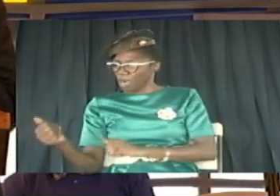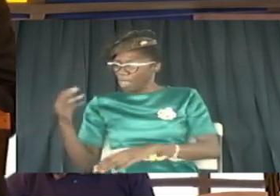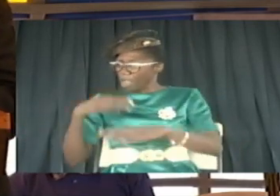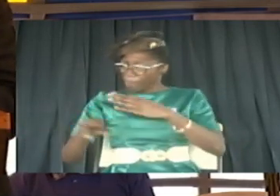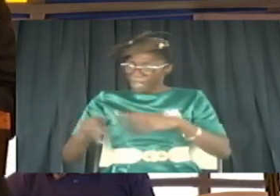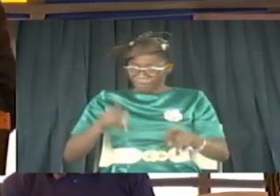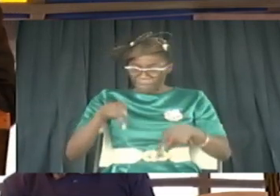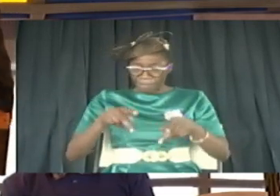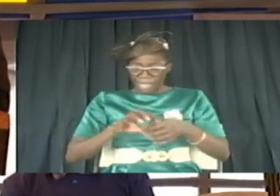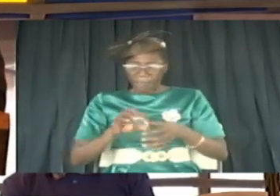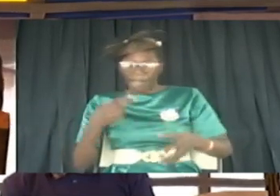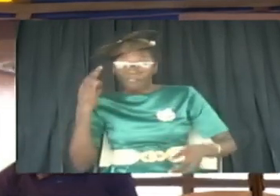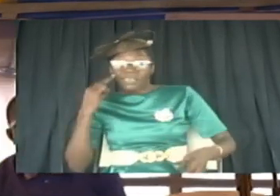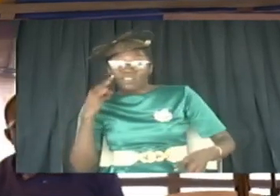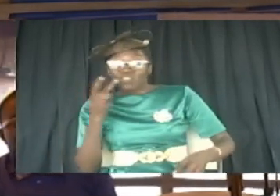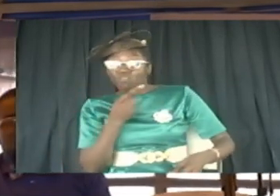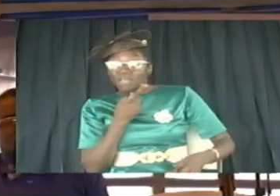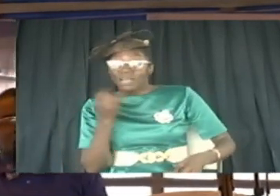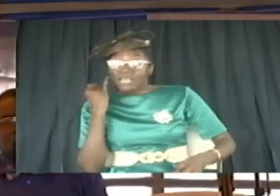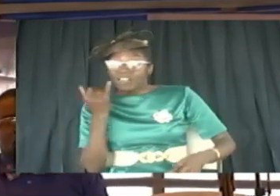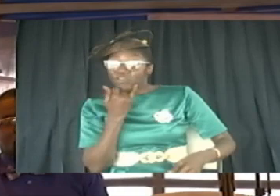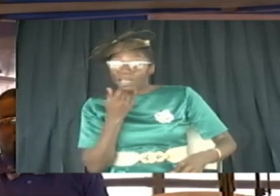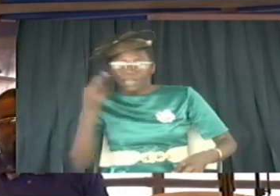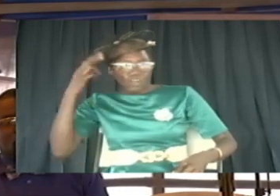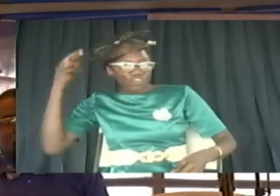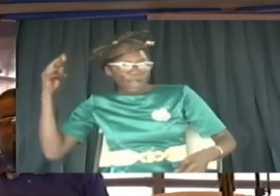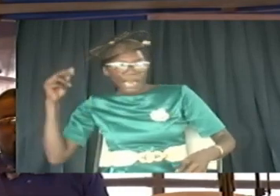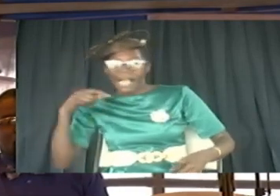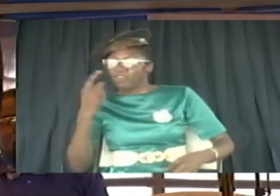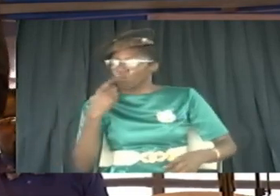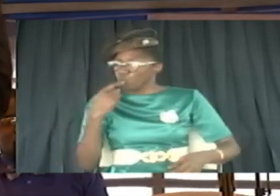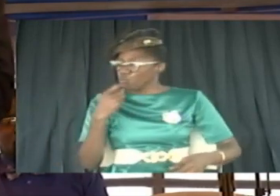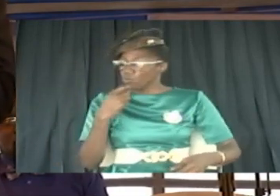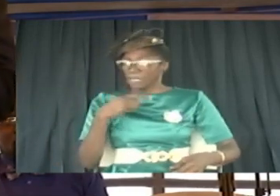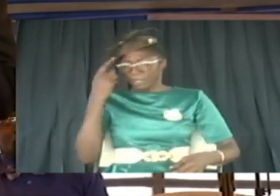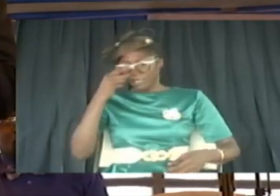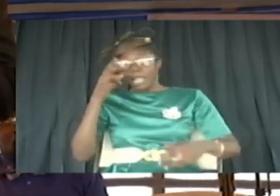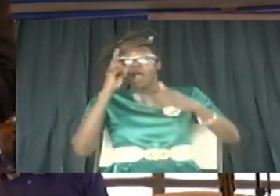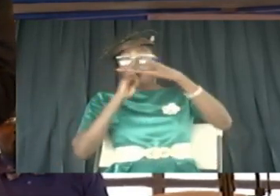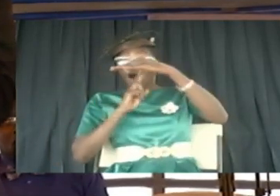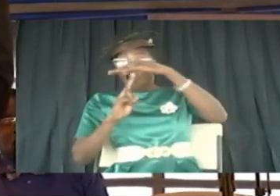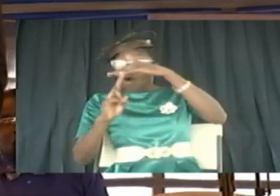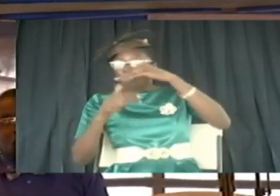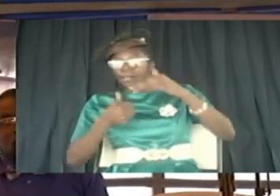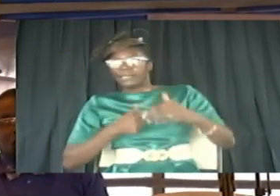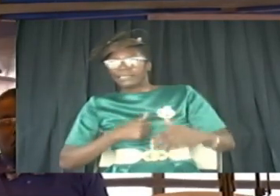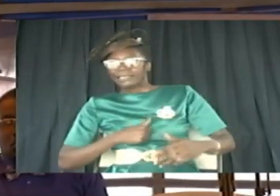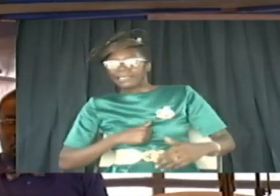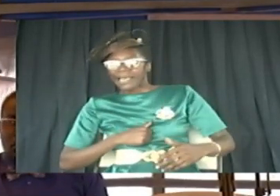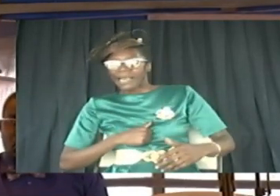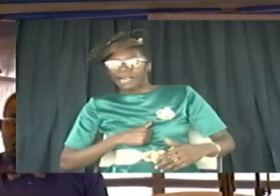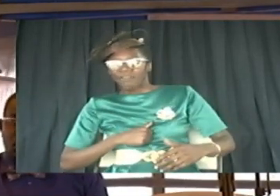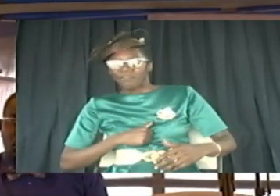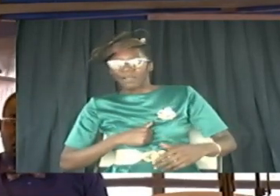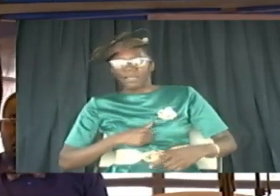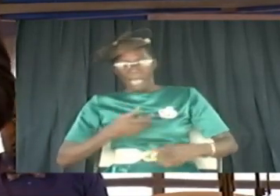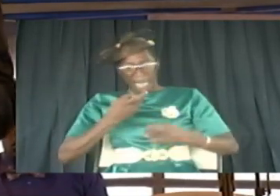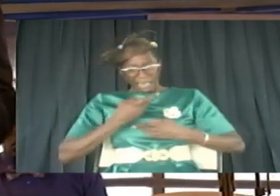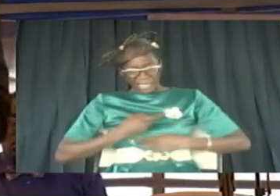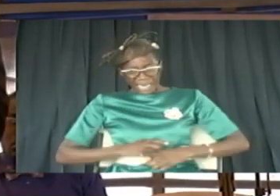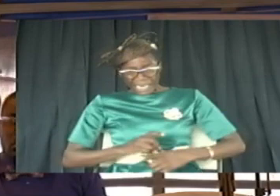Israel, she recognized who she was dealing with, and so she humbled herself and dedicated herself